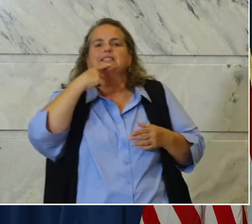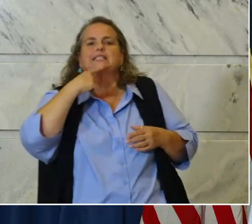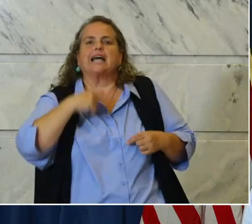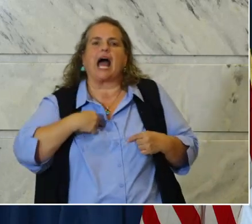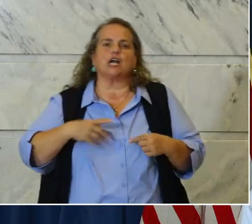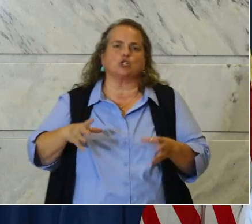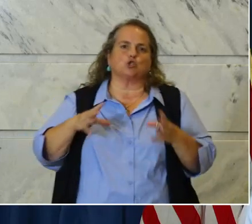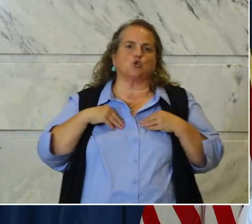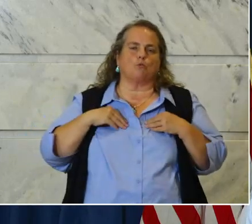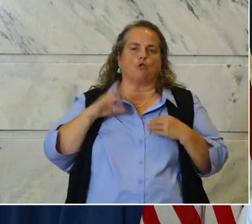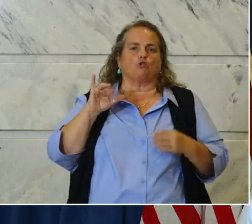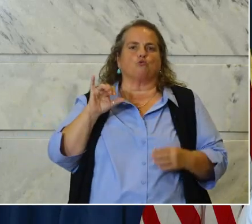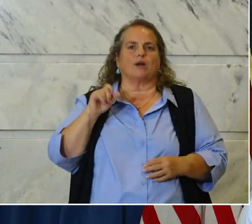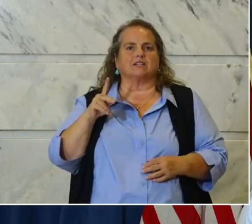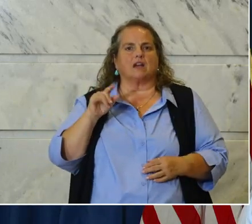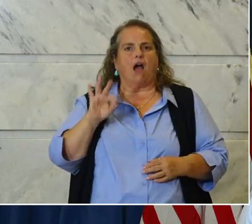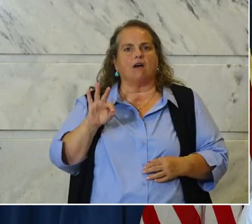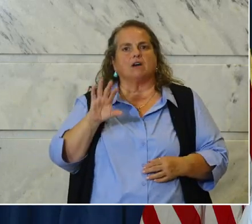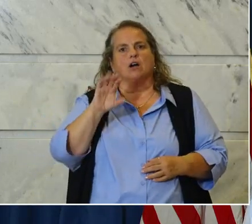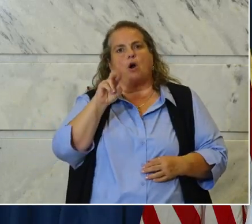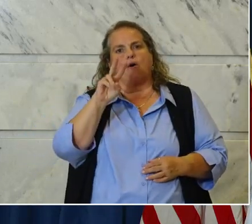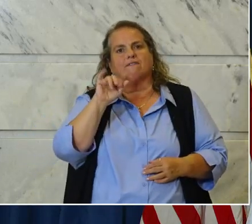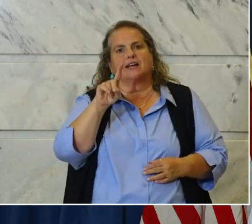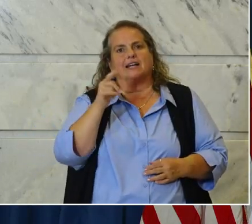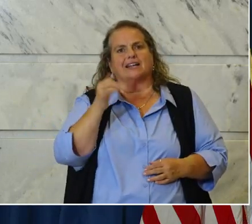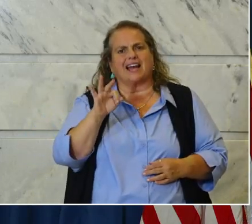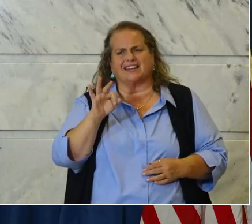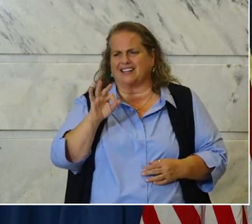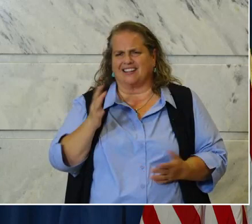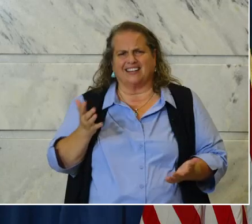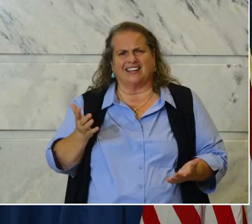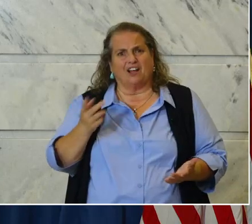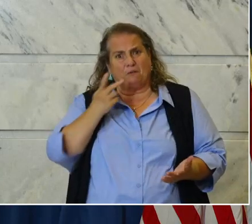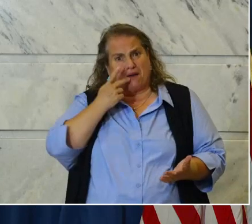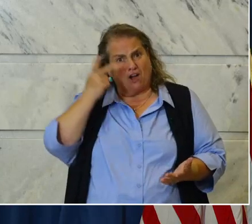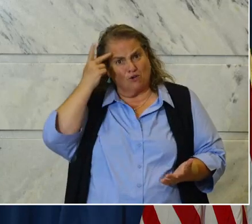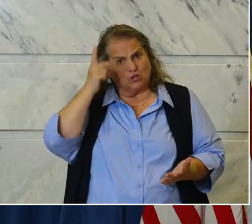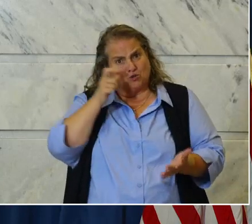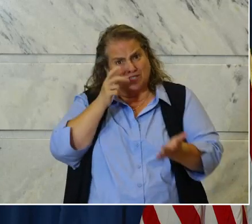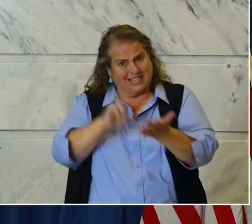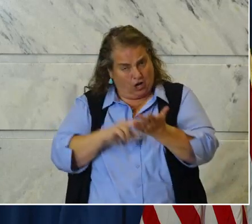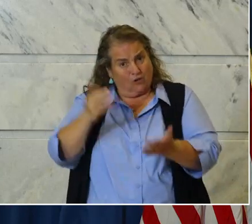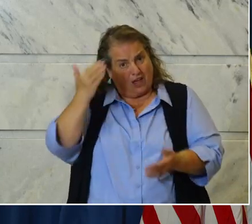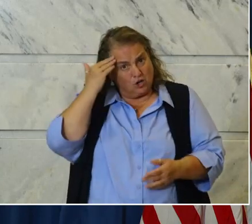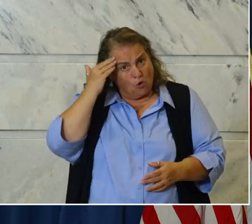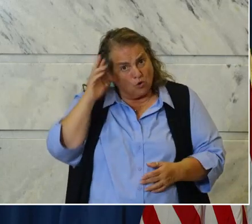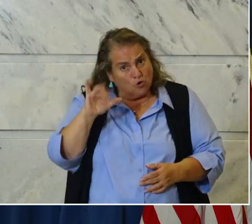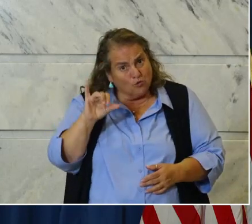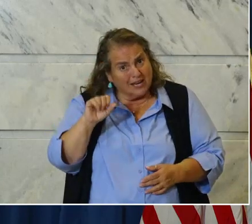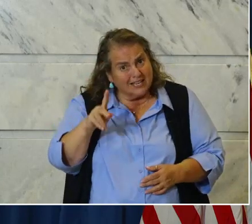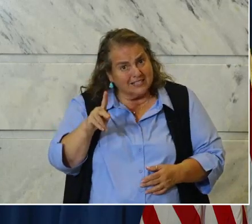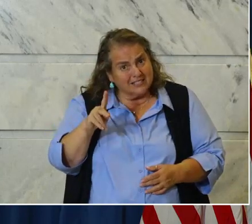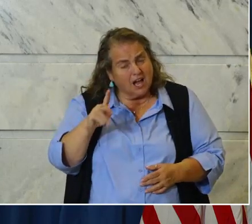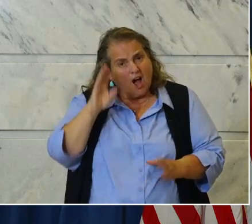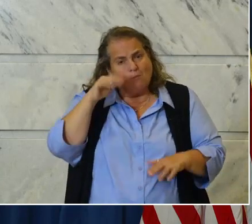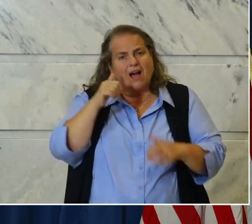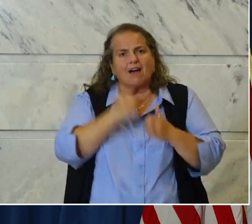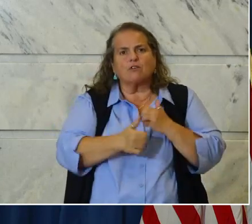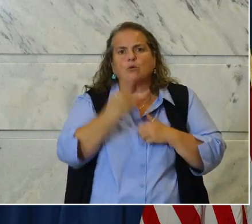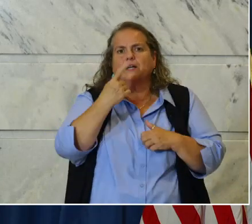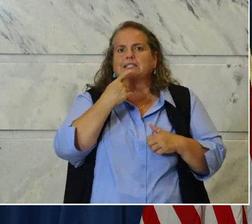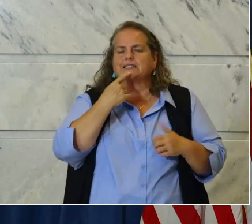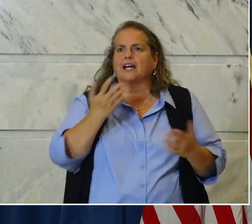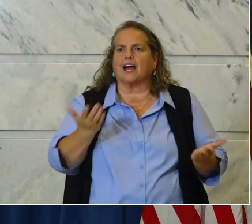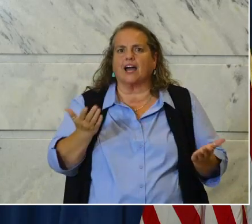of COVID-19. Well, do the parents signing those know the risks? And I hope everybody would say, well, let's at